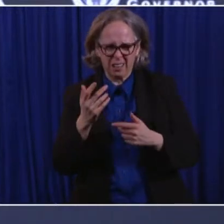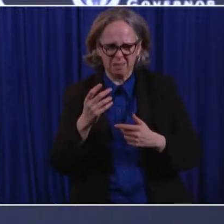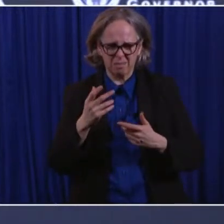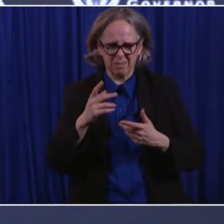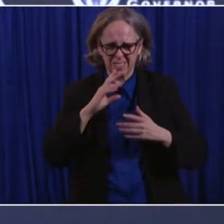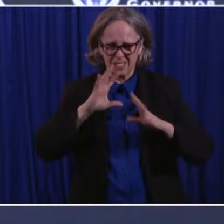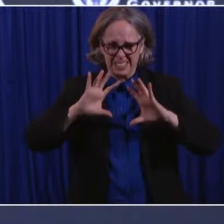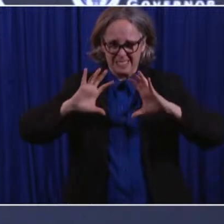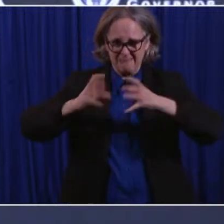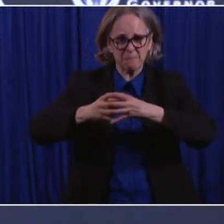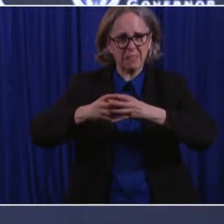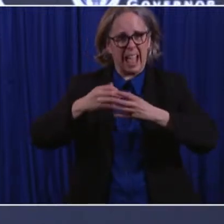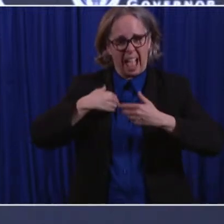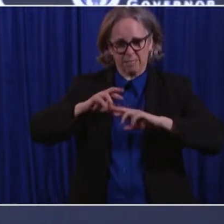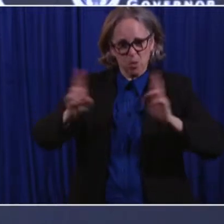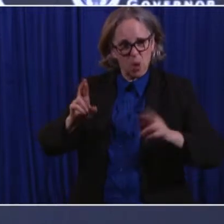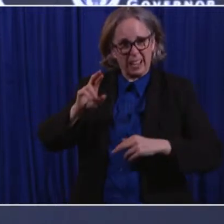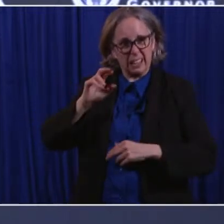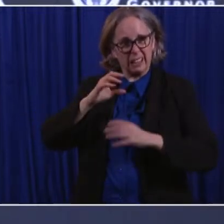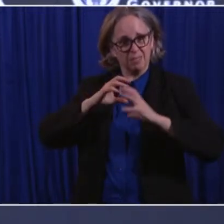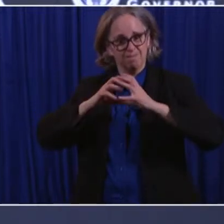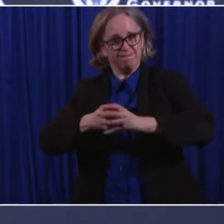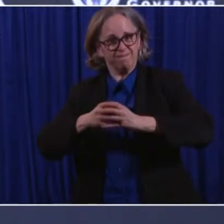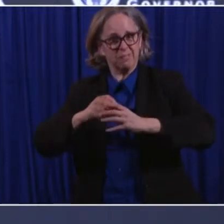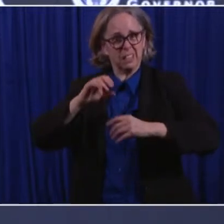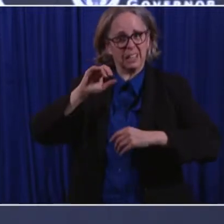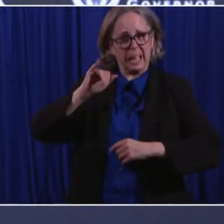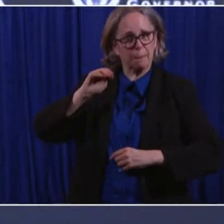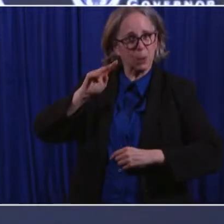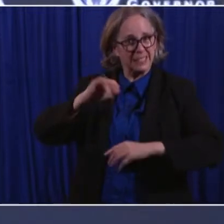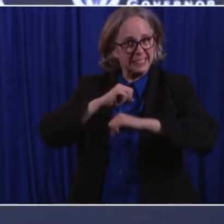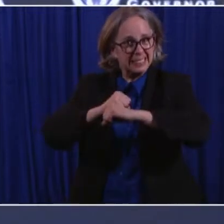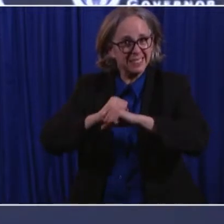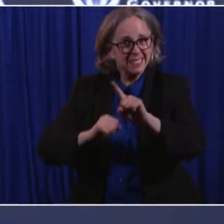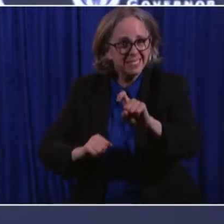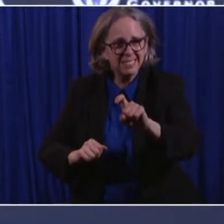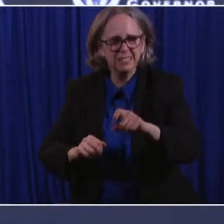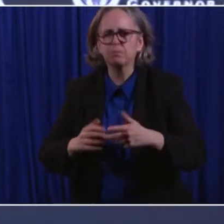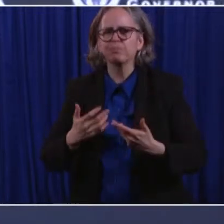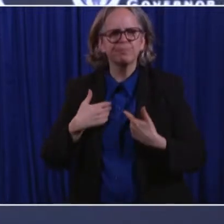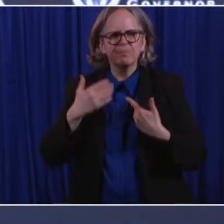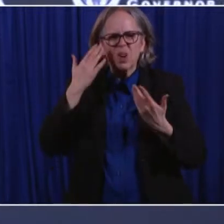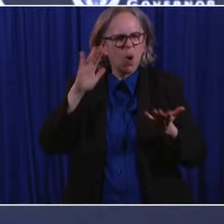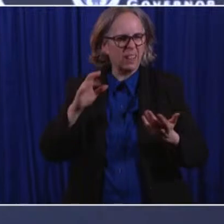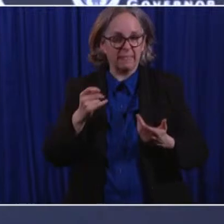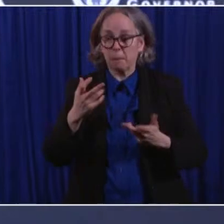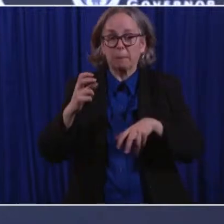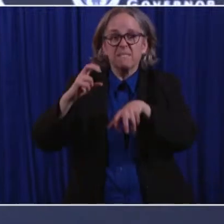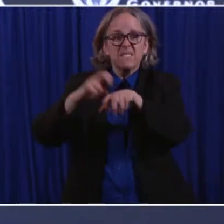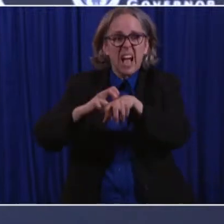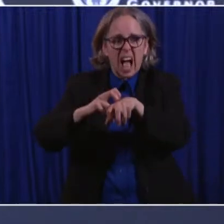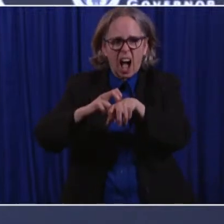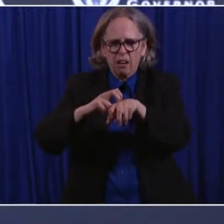way we're really going to know it is just by the way the virus goes away and how far down it goes.